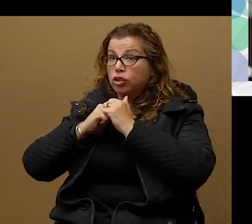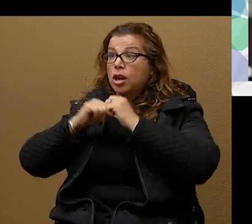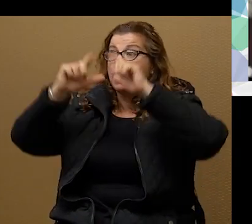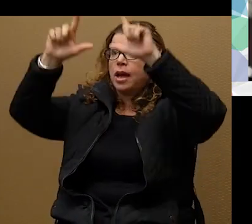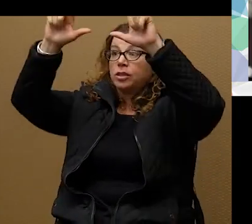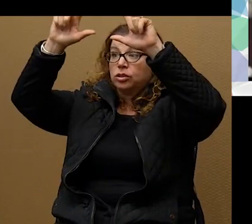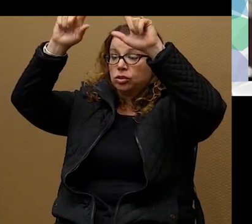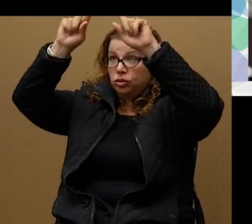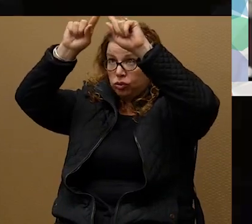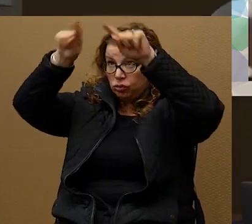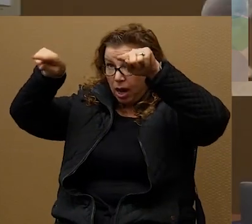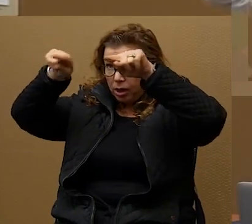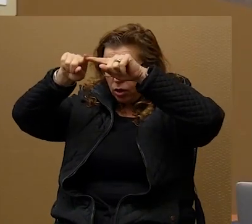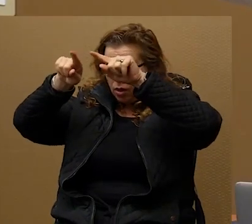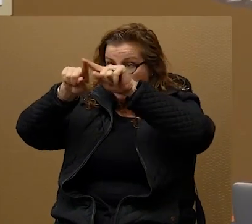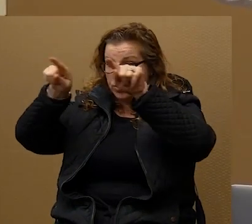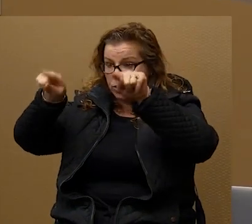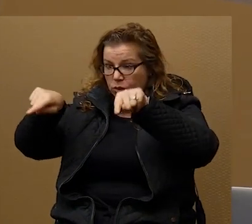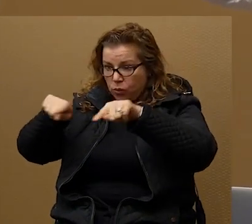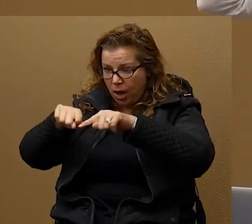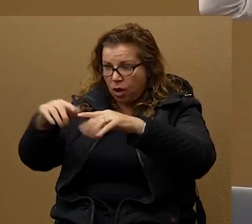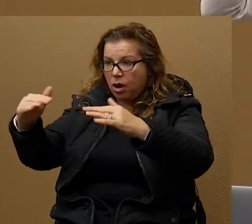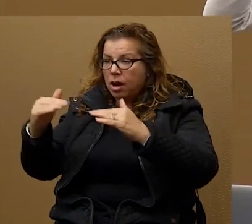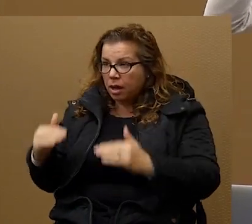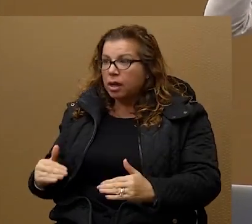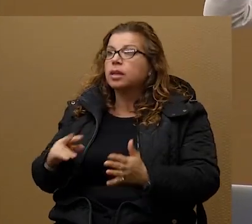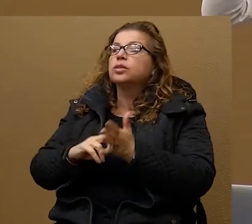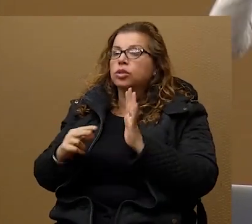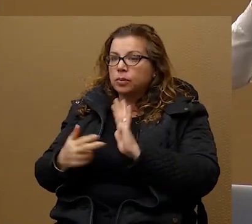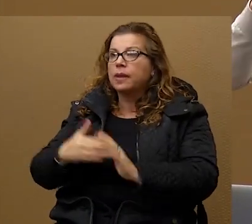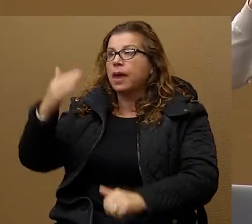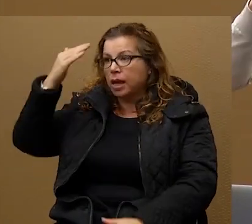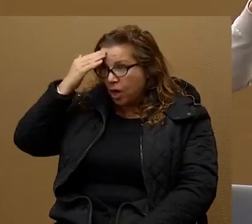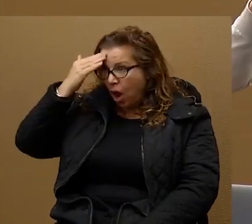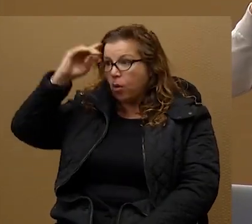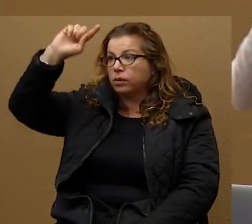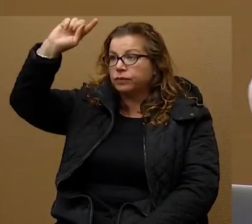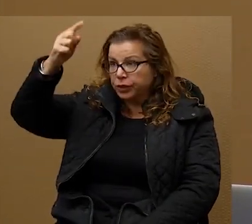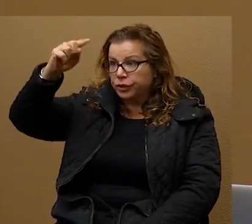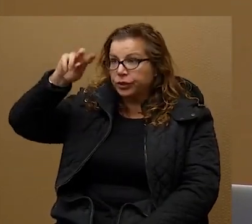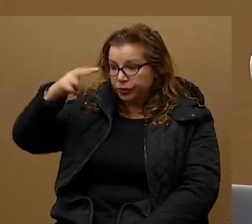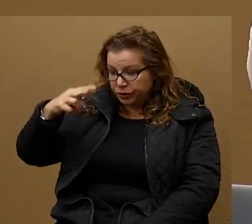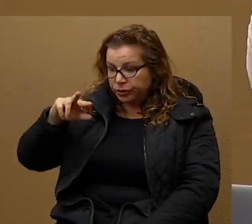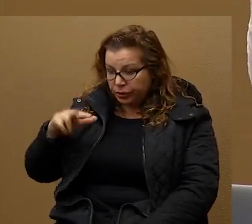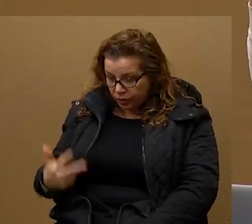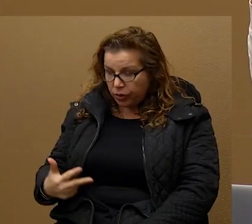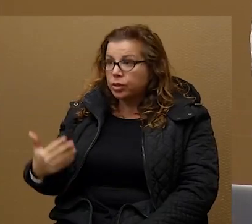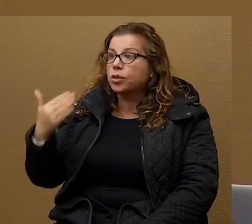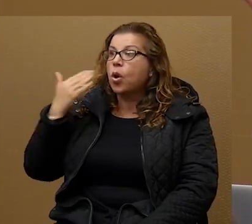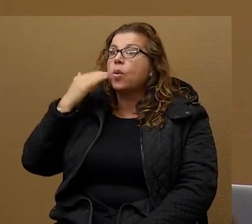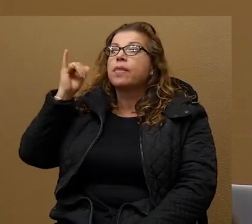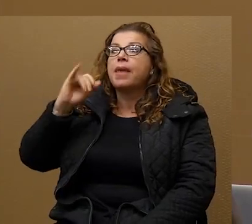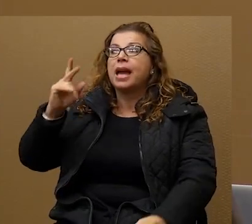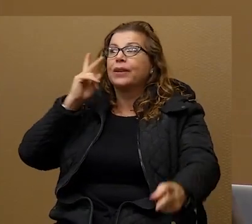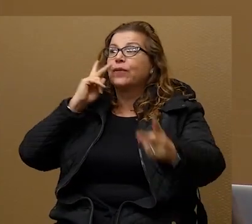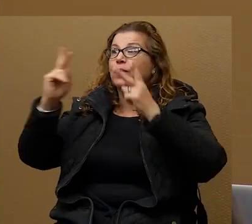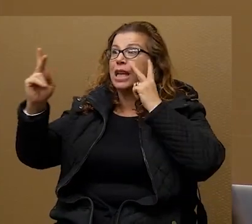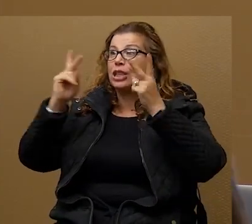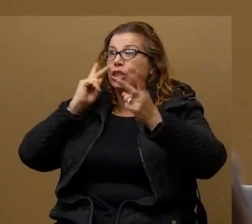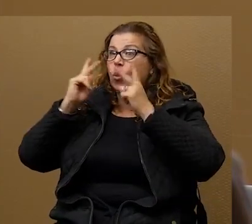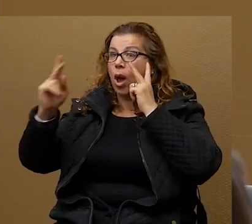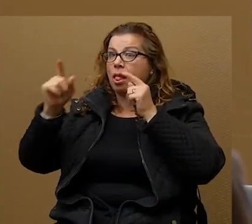triangle, square, so then they know, okay, this is what I have to do during this task. So that visual structure just adds